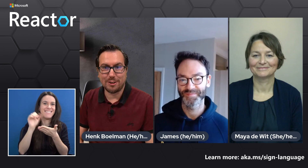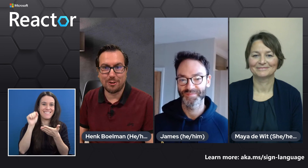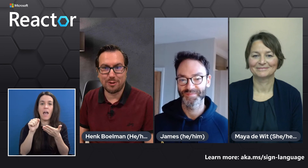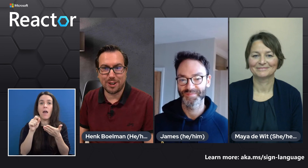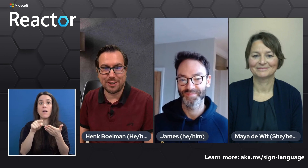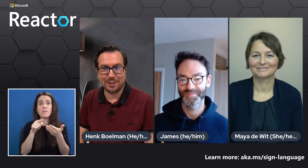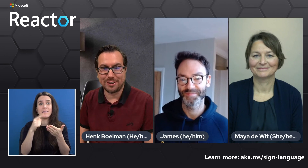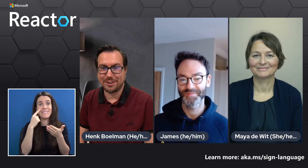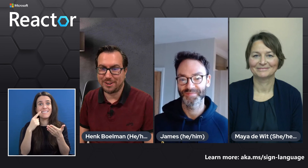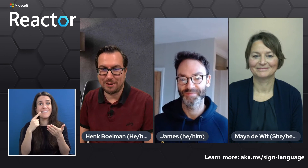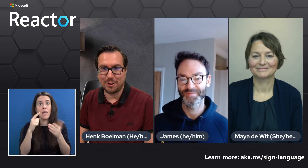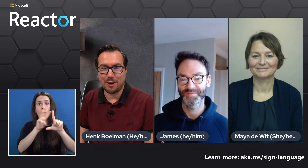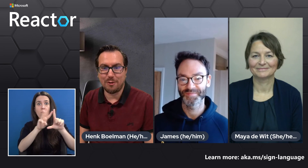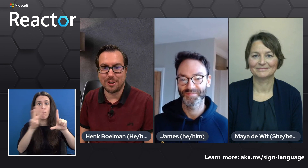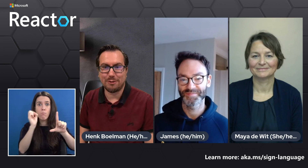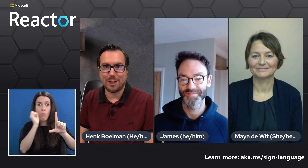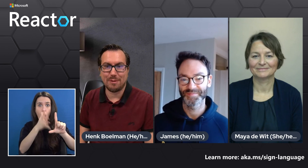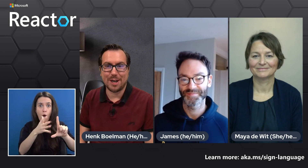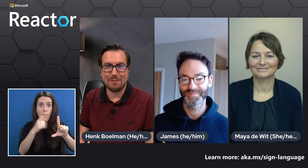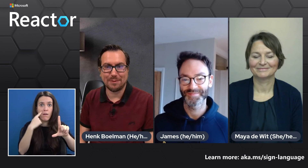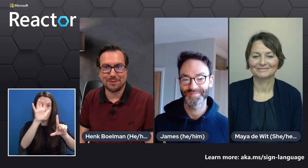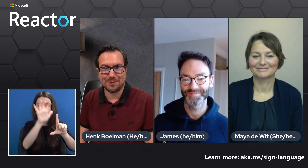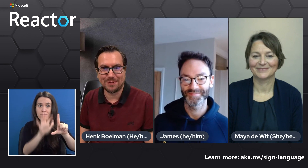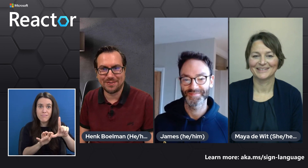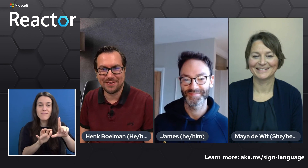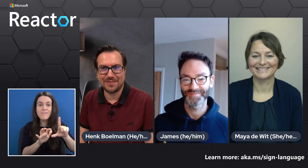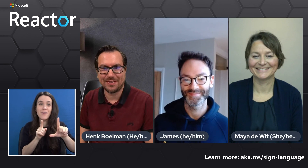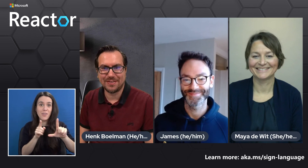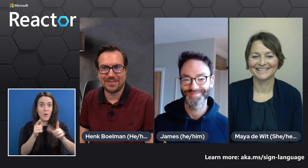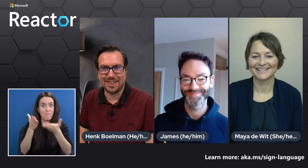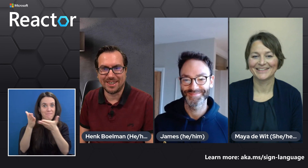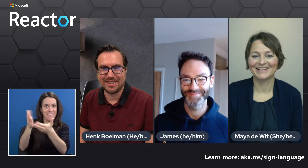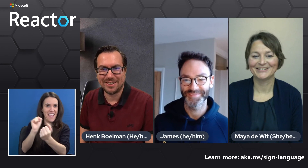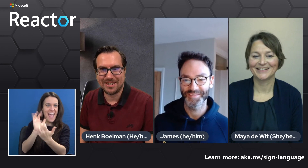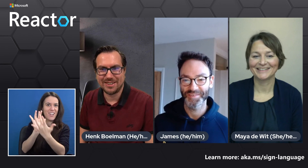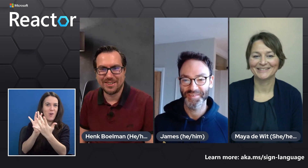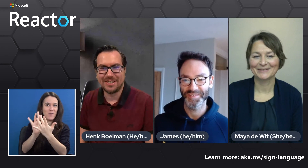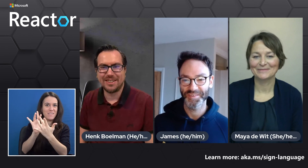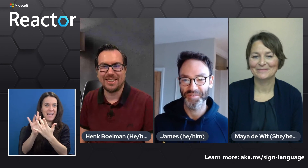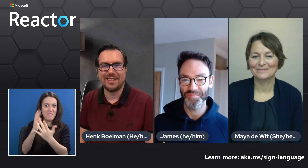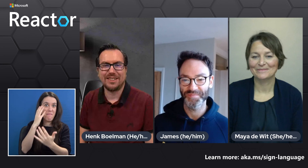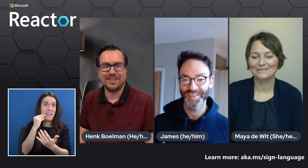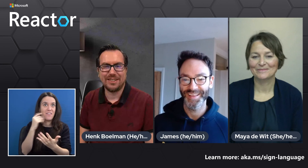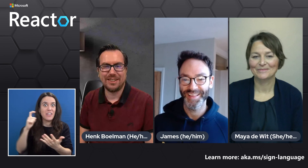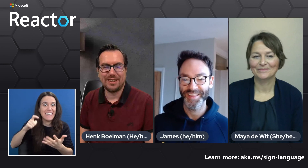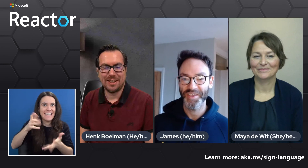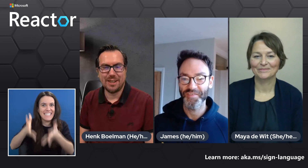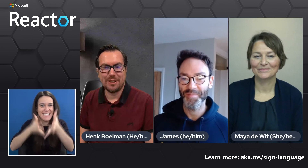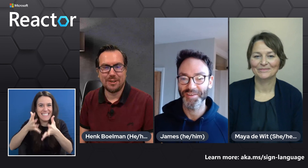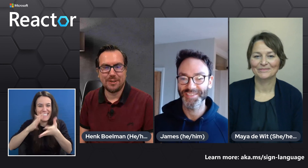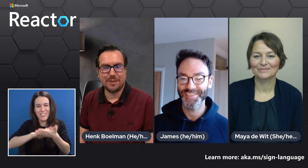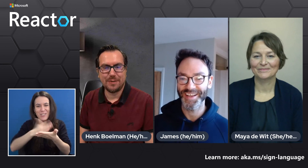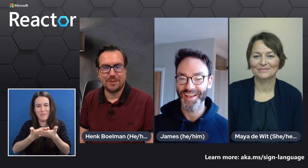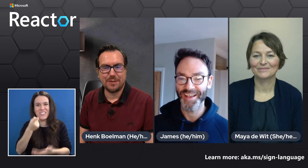sign interpretation, then you know where to find Maya. Thanks, Henk. Cool.